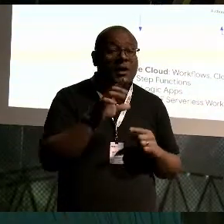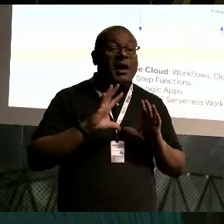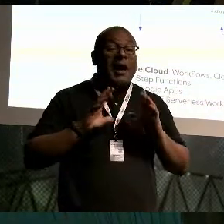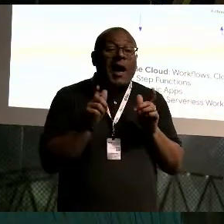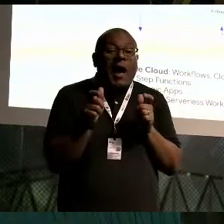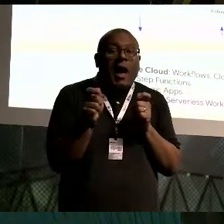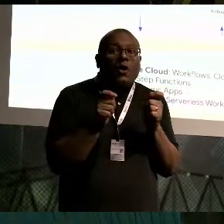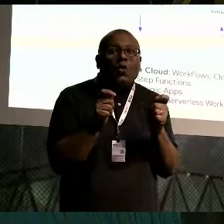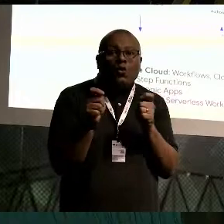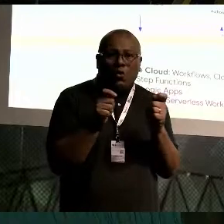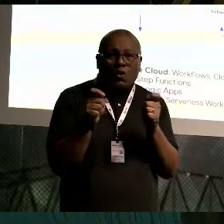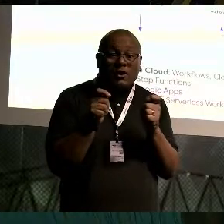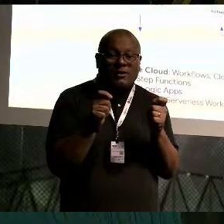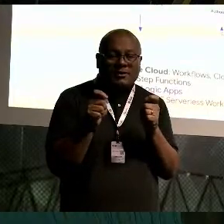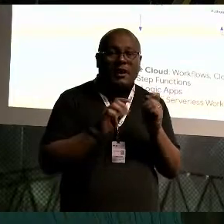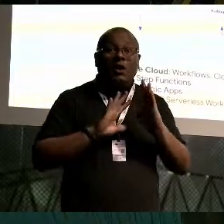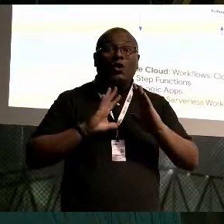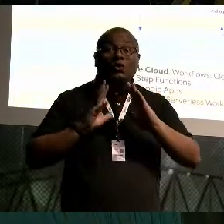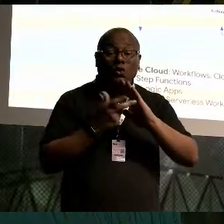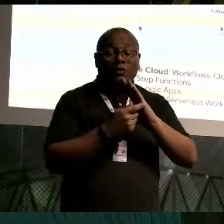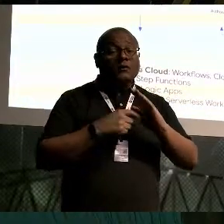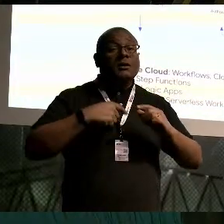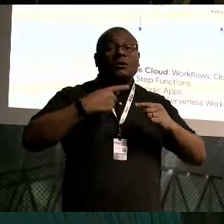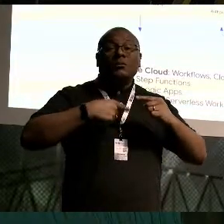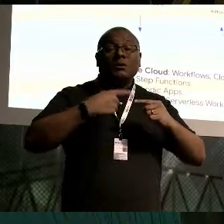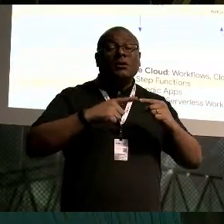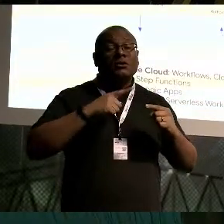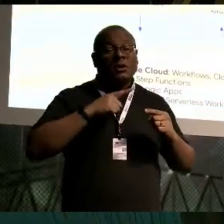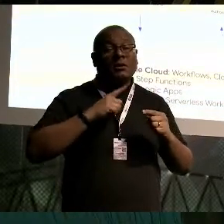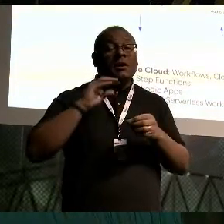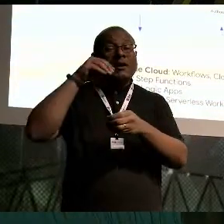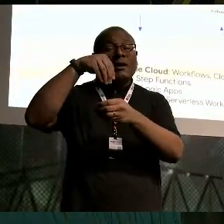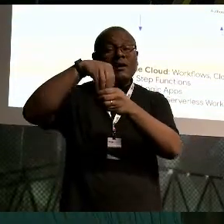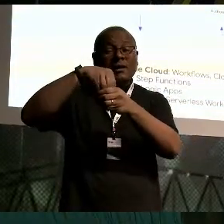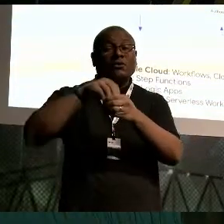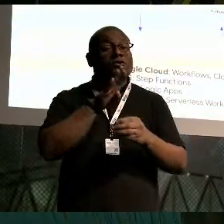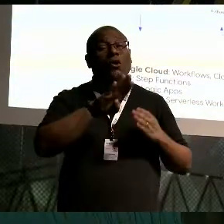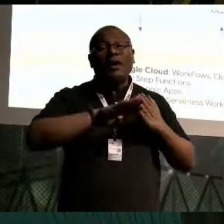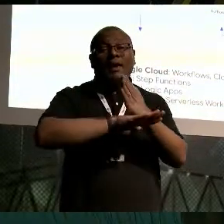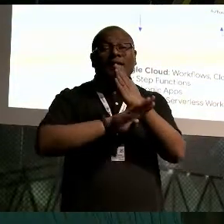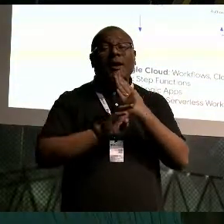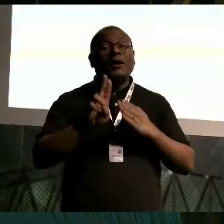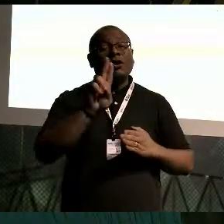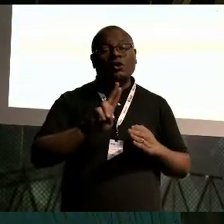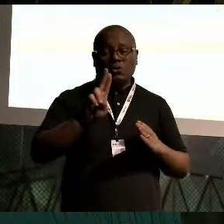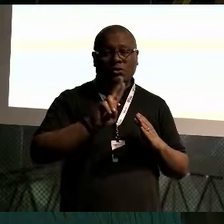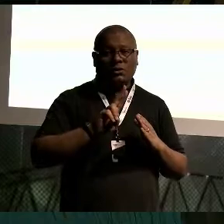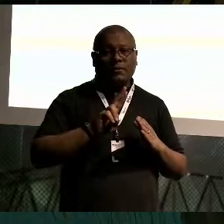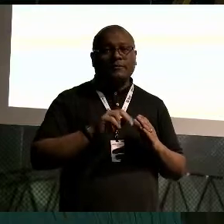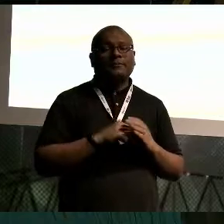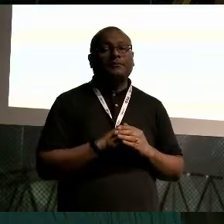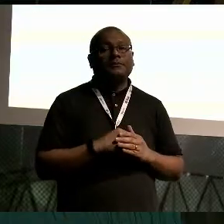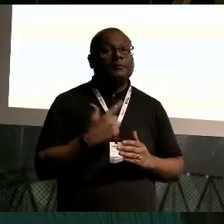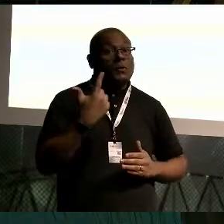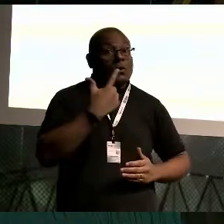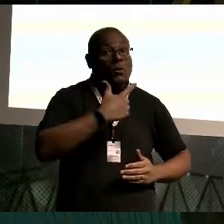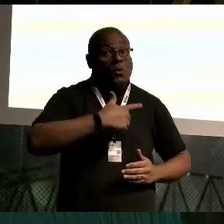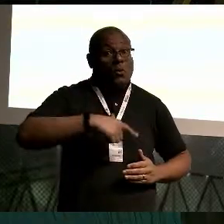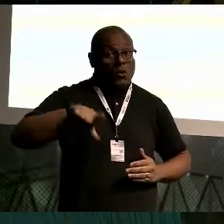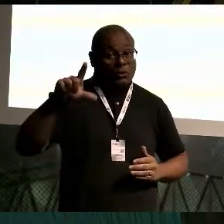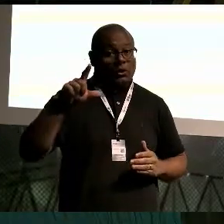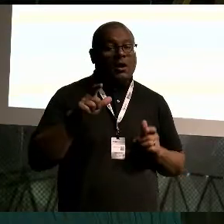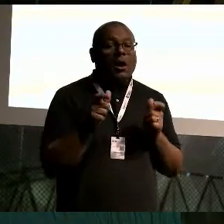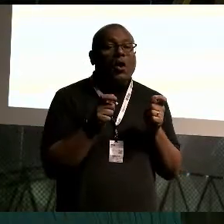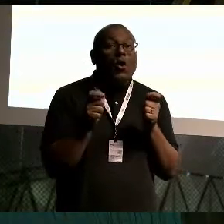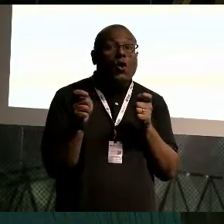orchestrator, right? So you don't need to build it yourself. There's actually services that you can use. Now, the pros and cons of this central orchestrator